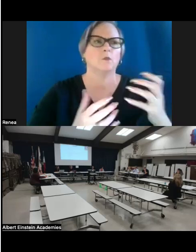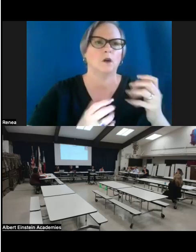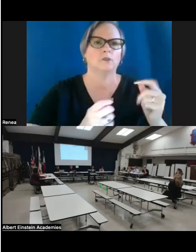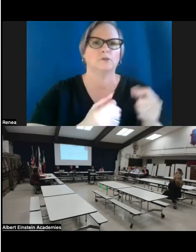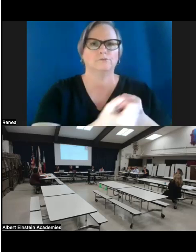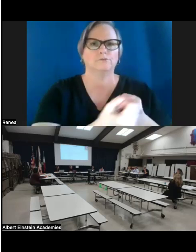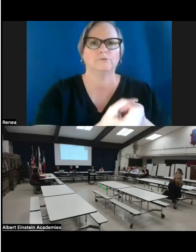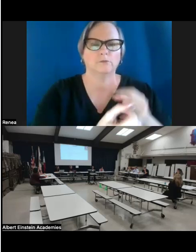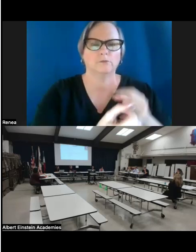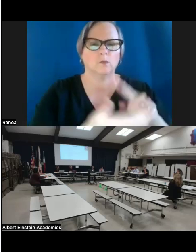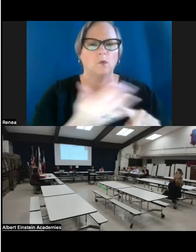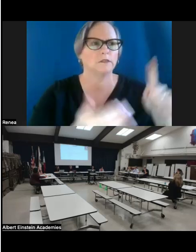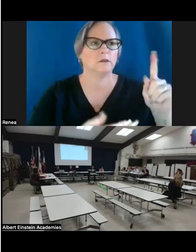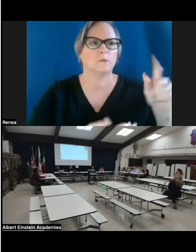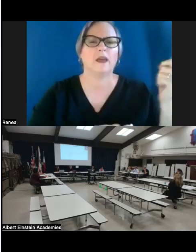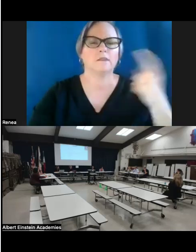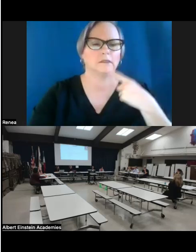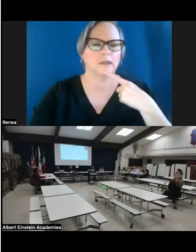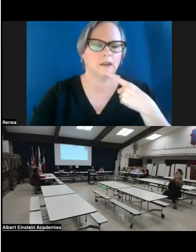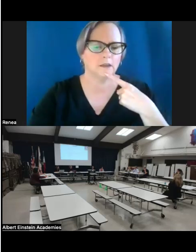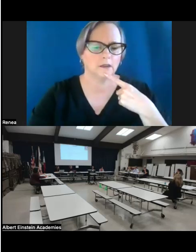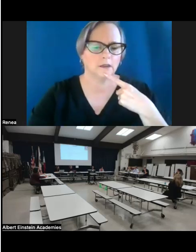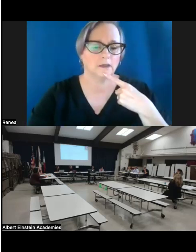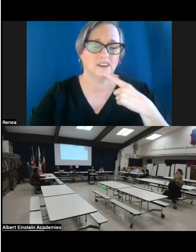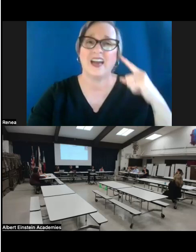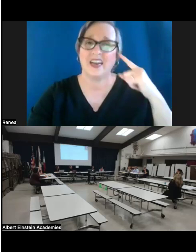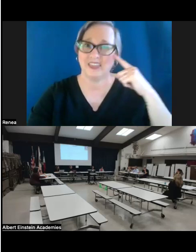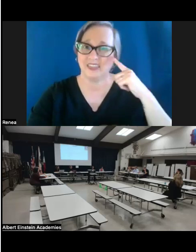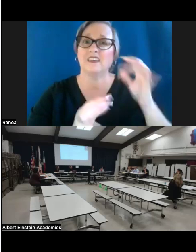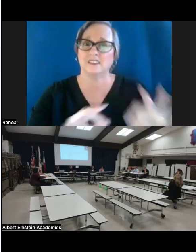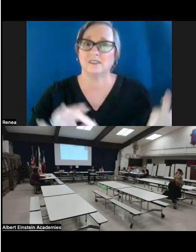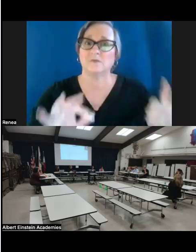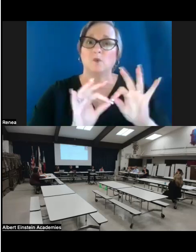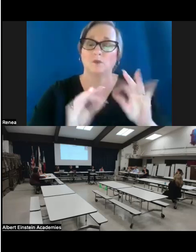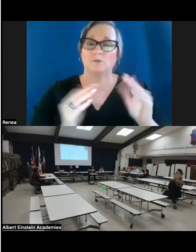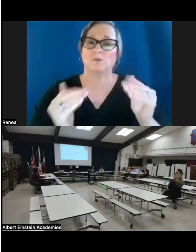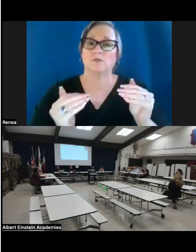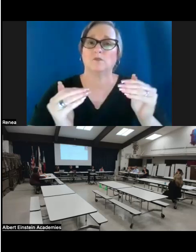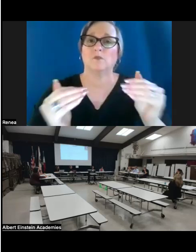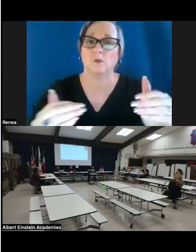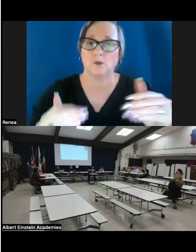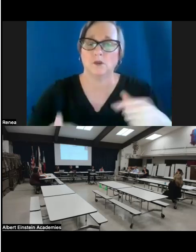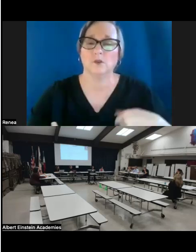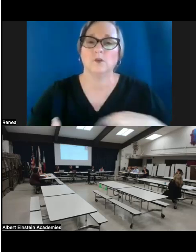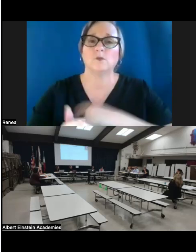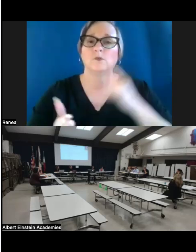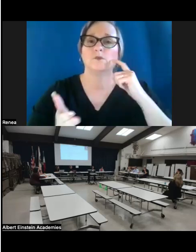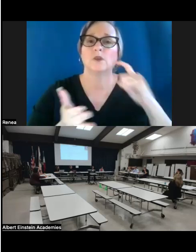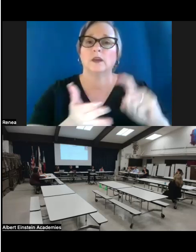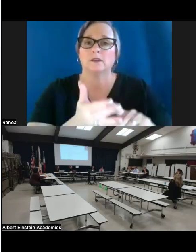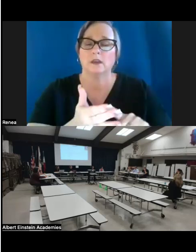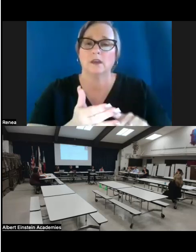said. I think it's important as we move forward to recognize that the work that the SSC does is